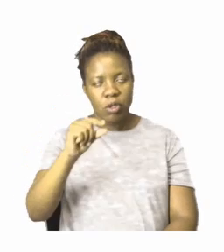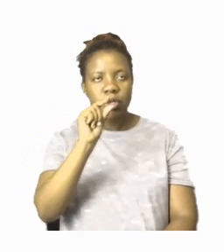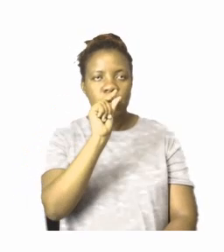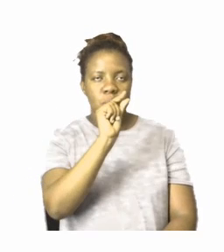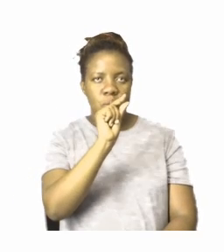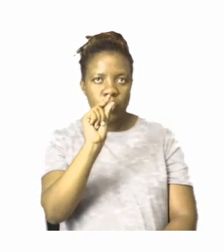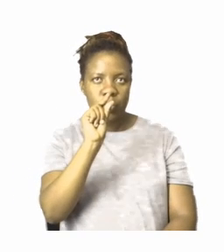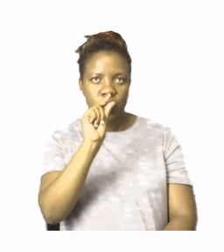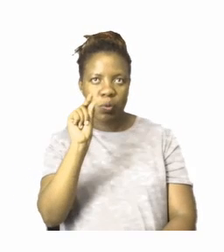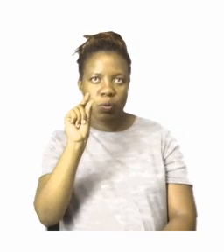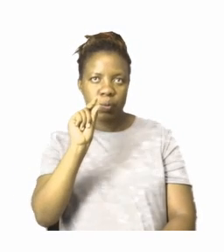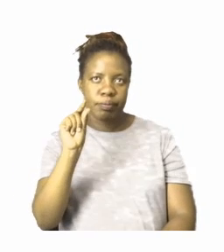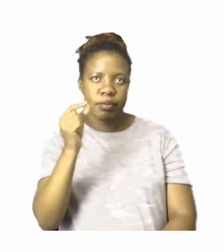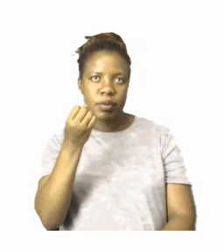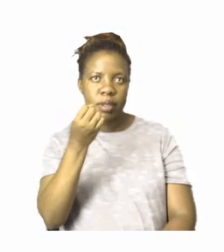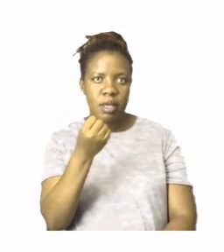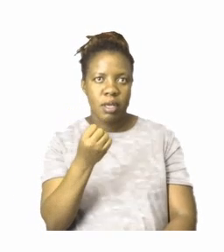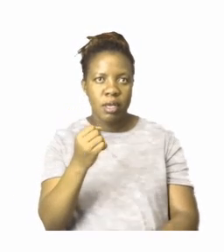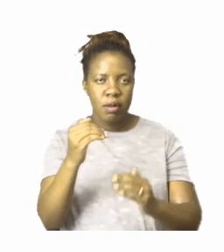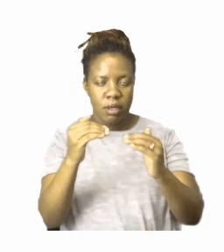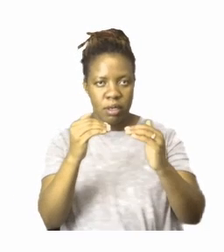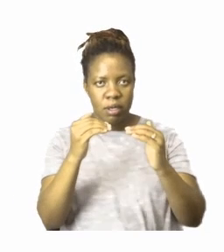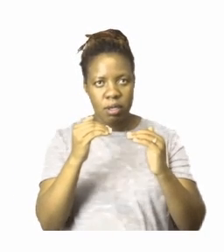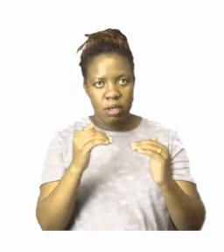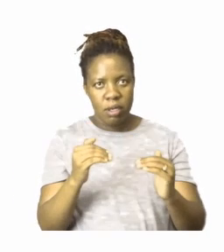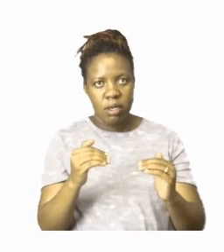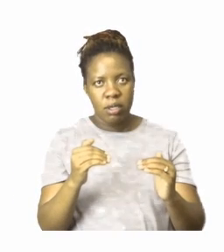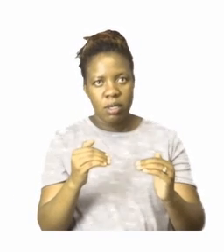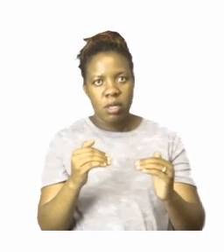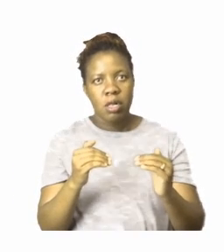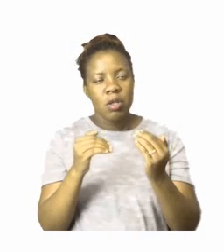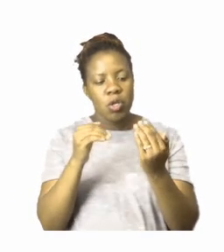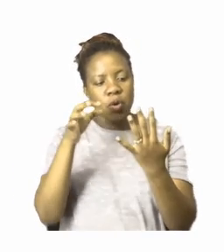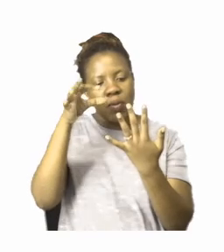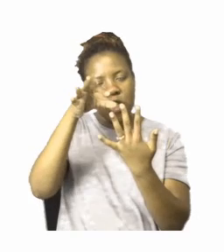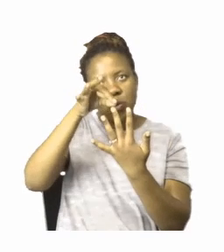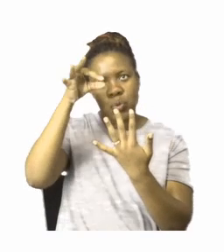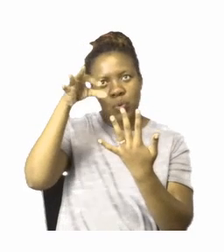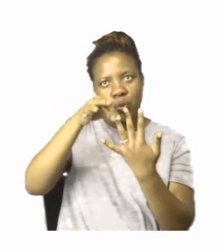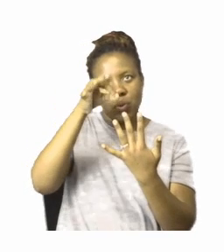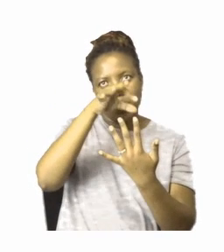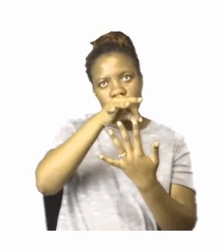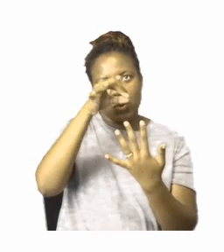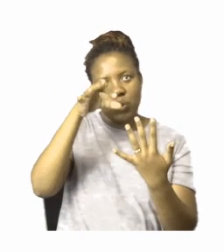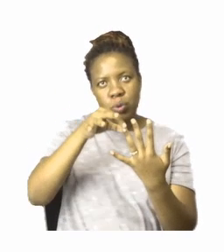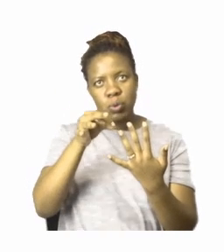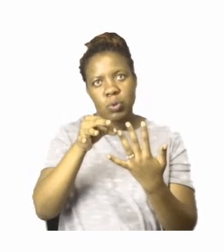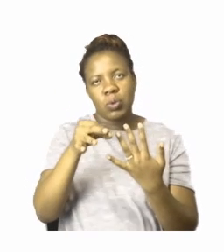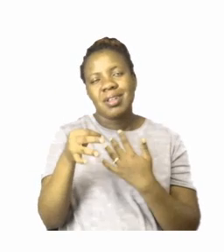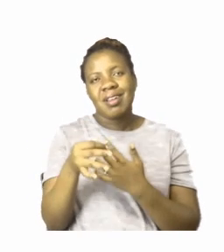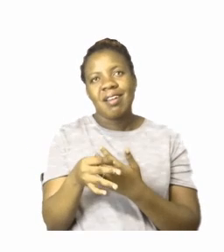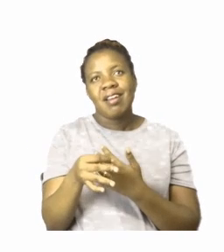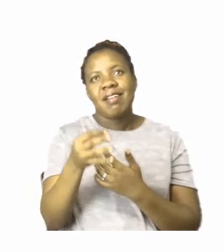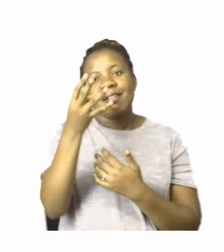sentences. So you will see that all these words consist of the